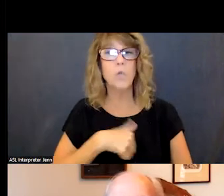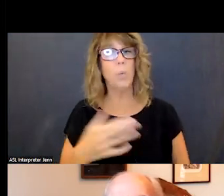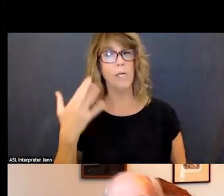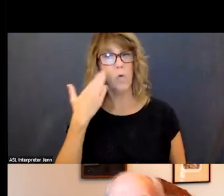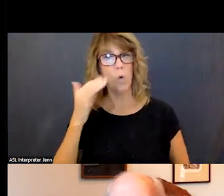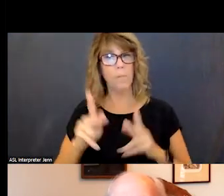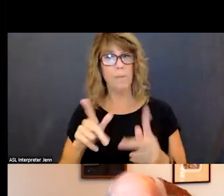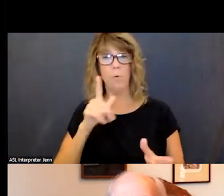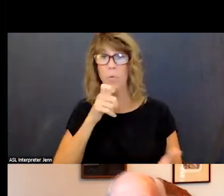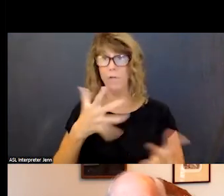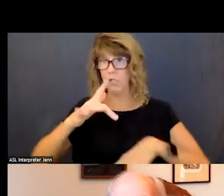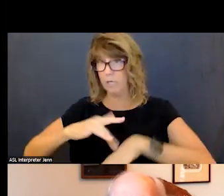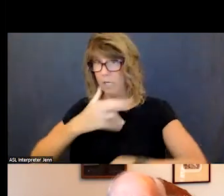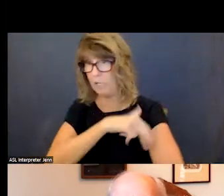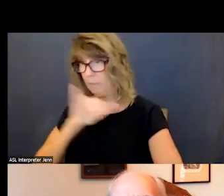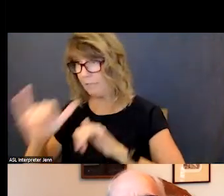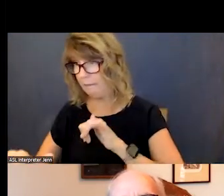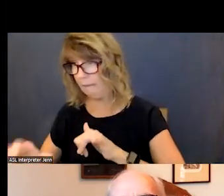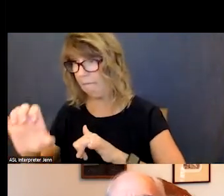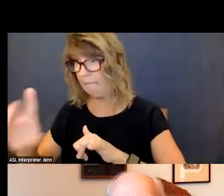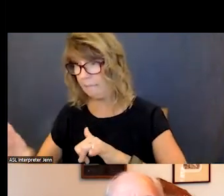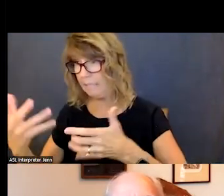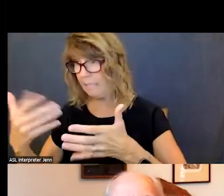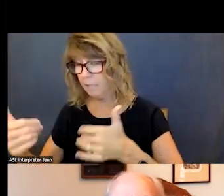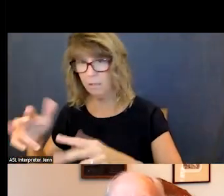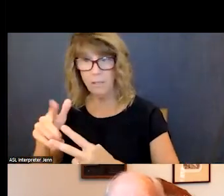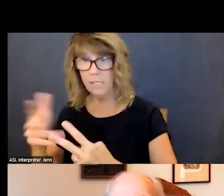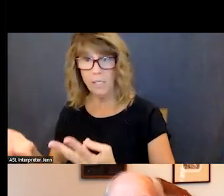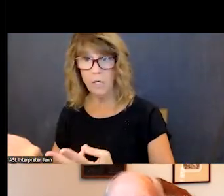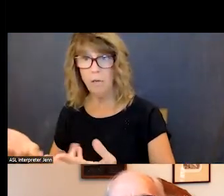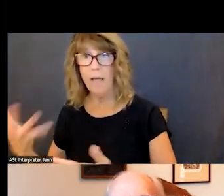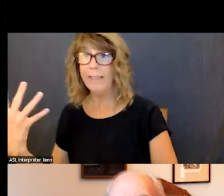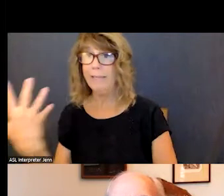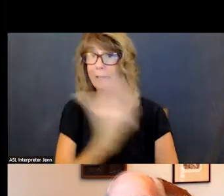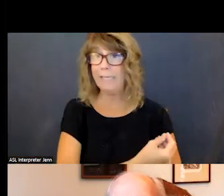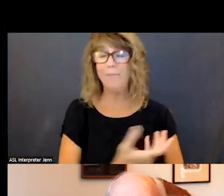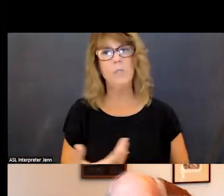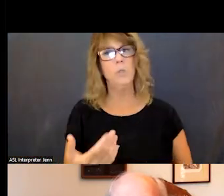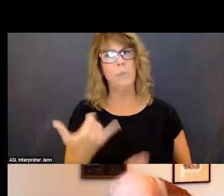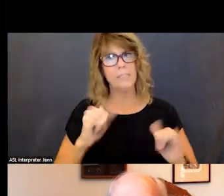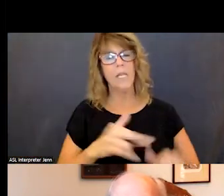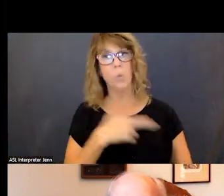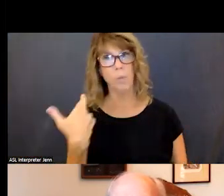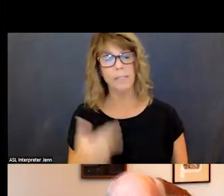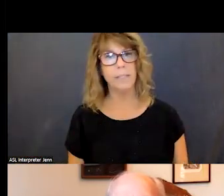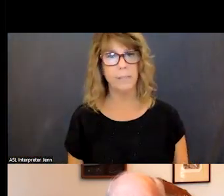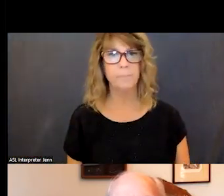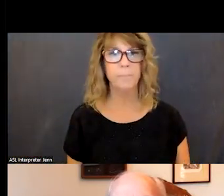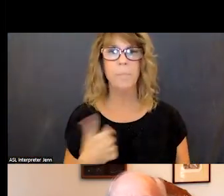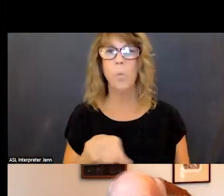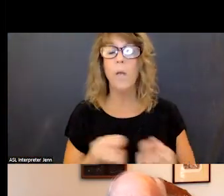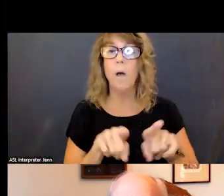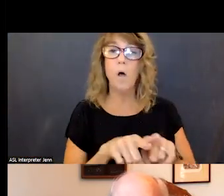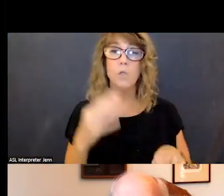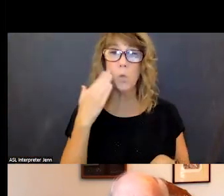hospital and people seen in the emergency room are risky. We also know